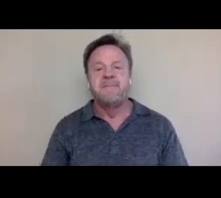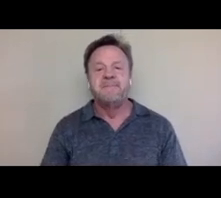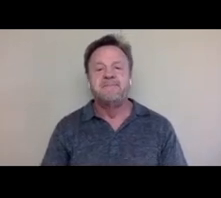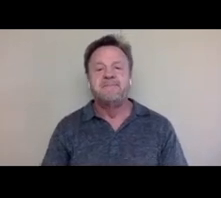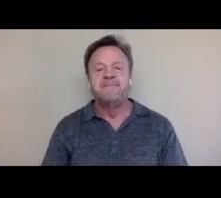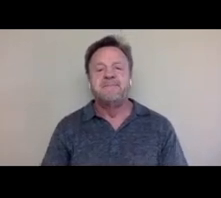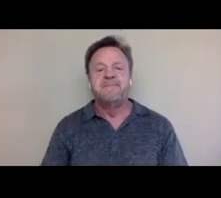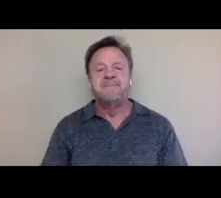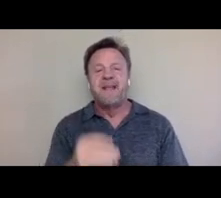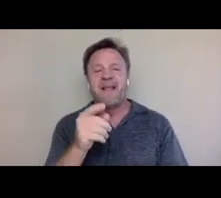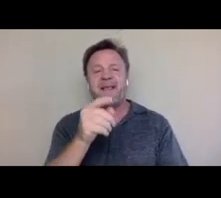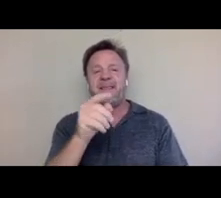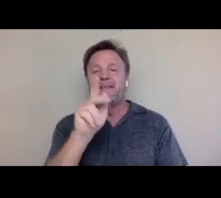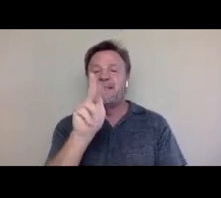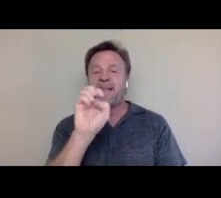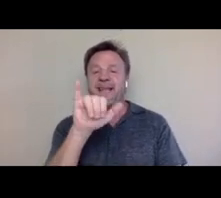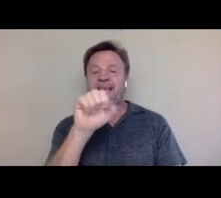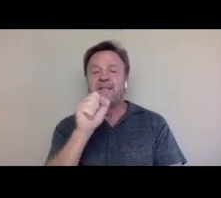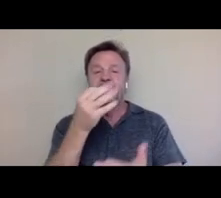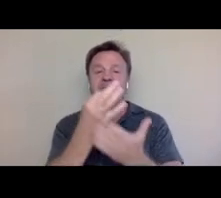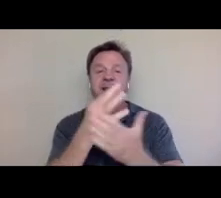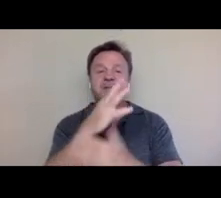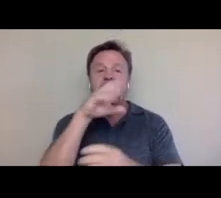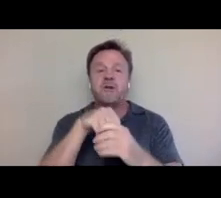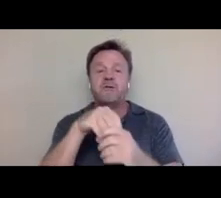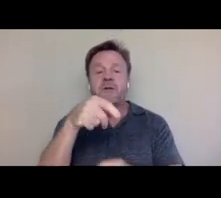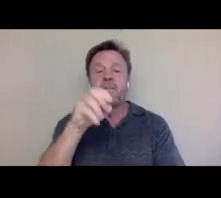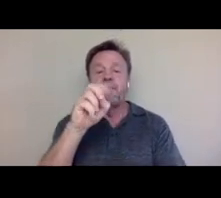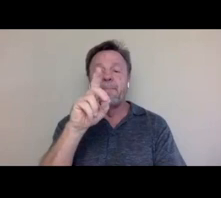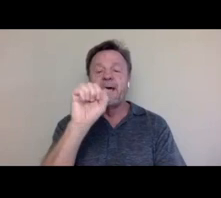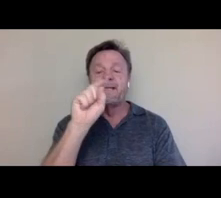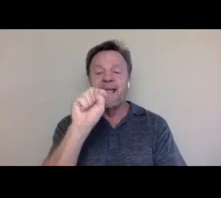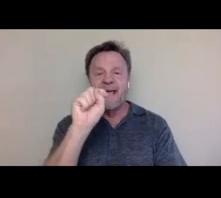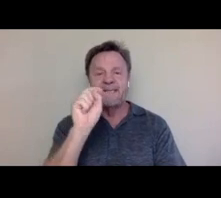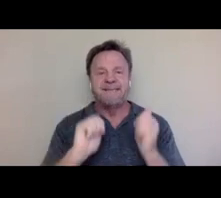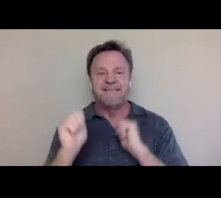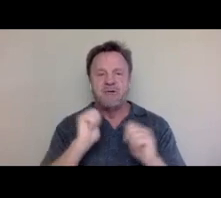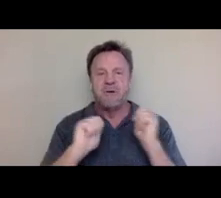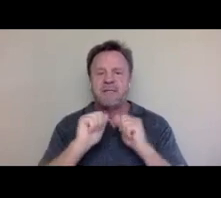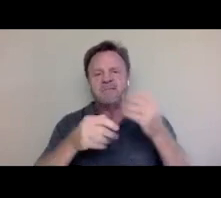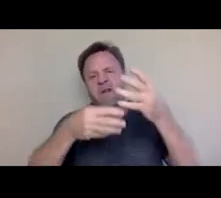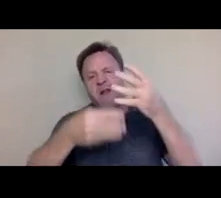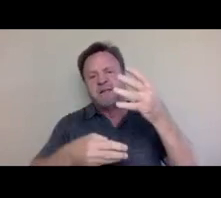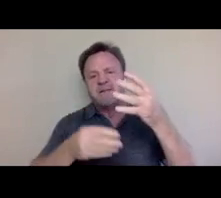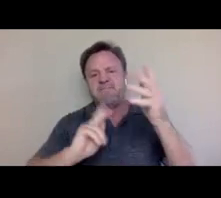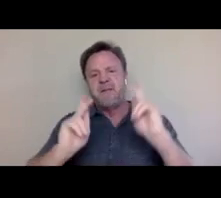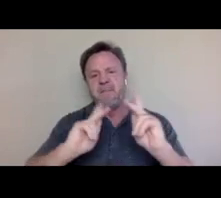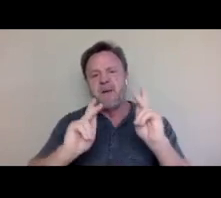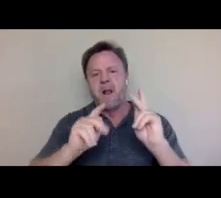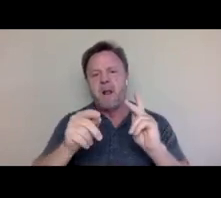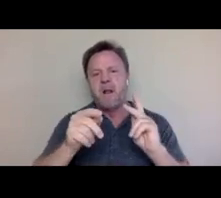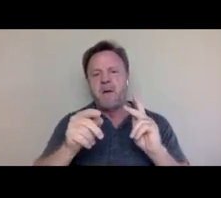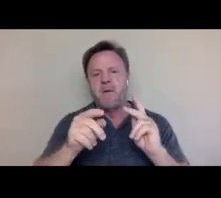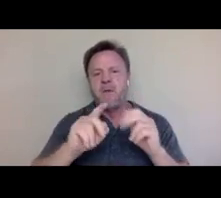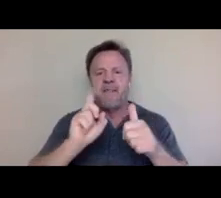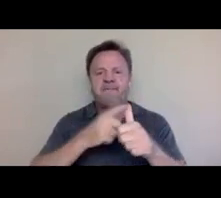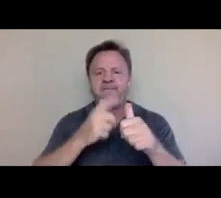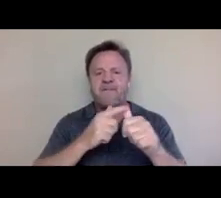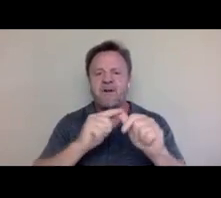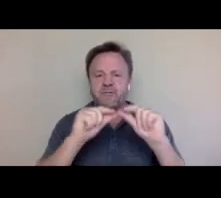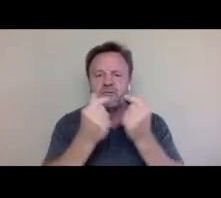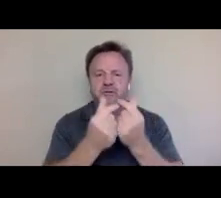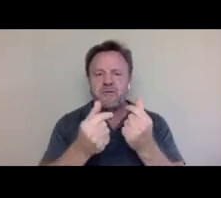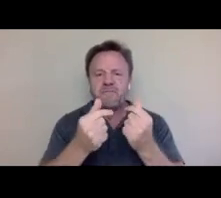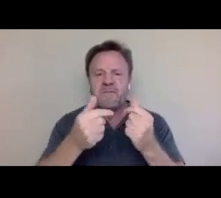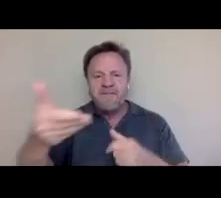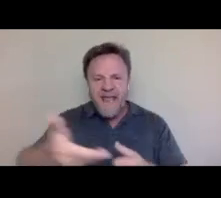Visit the Keys to Financial Inclusion podcast series. Here's a list of people that were the first set of guests. Next